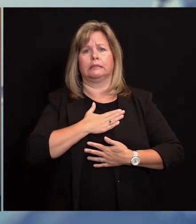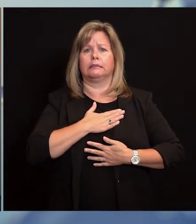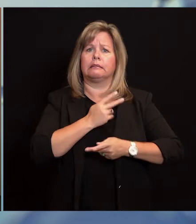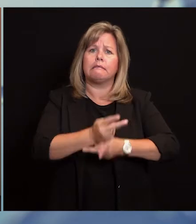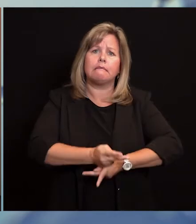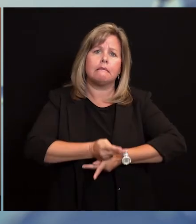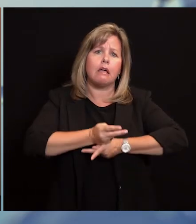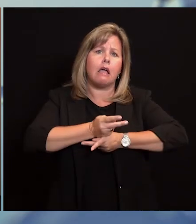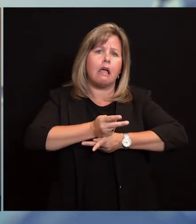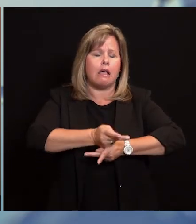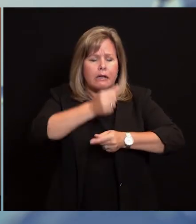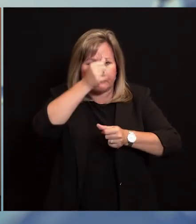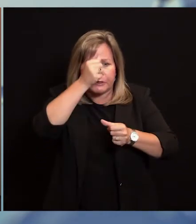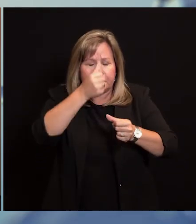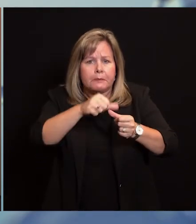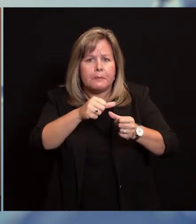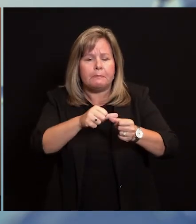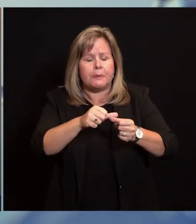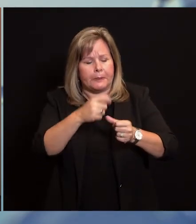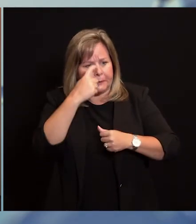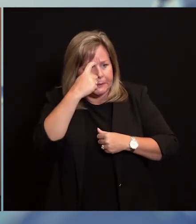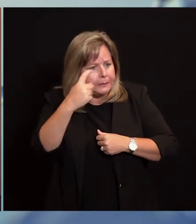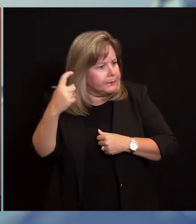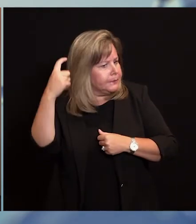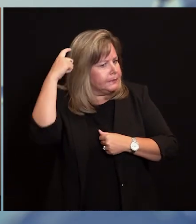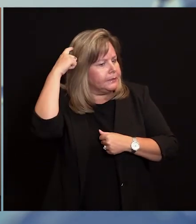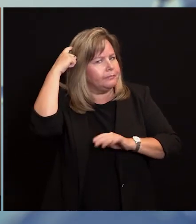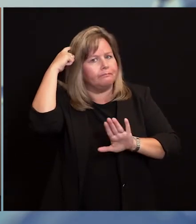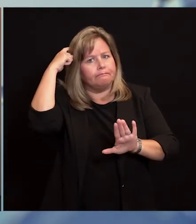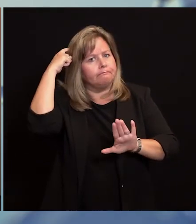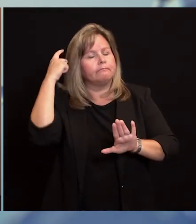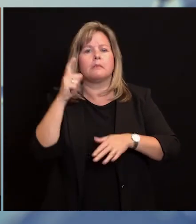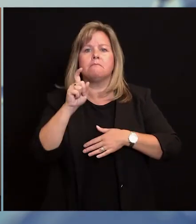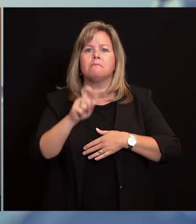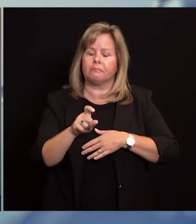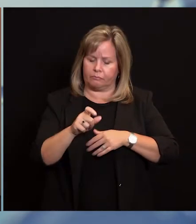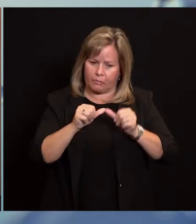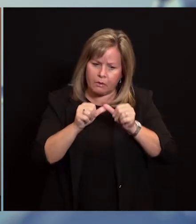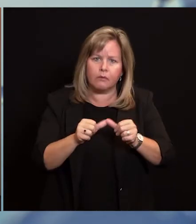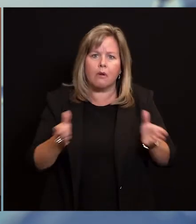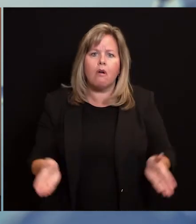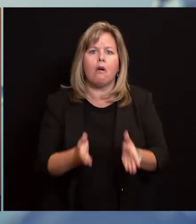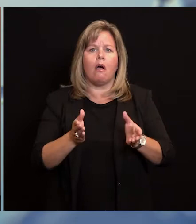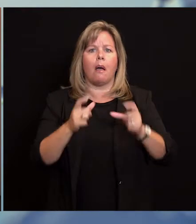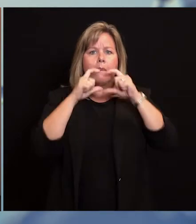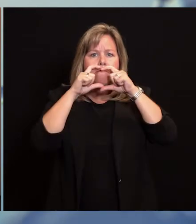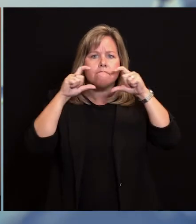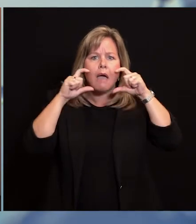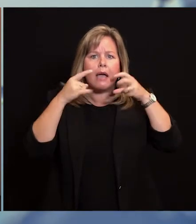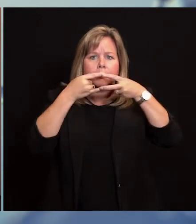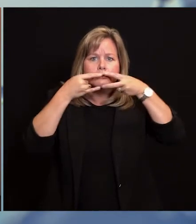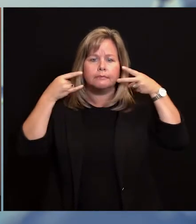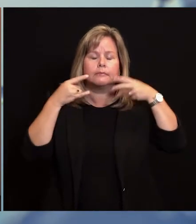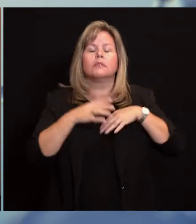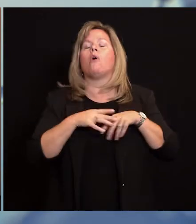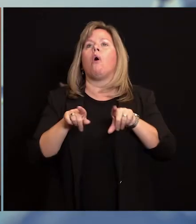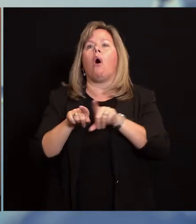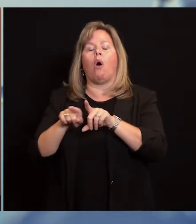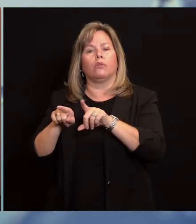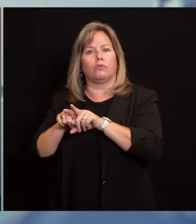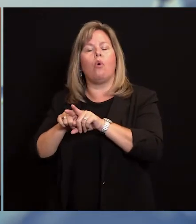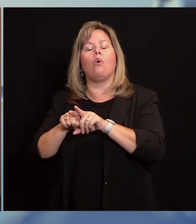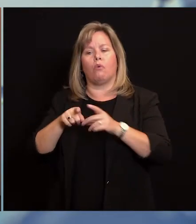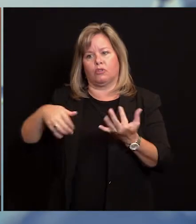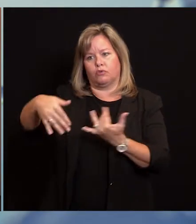this. We want to continue to urge people to wear masks, socially distance, and disinfect, have